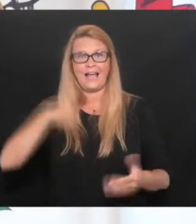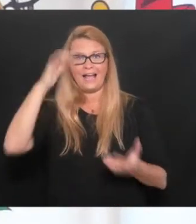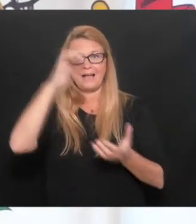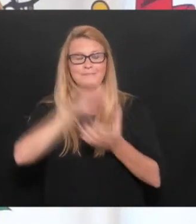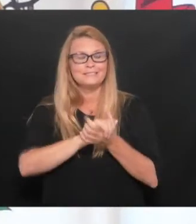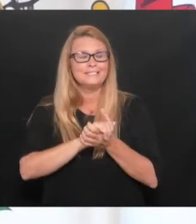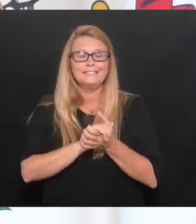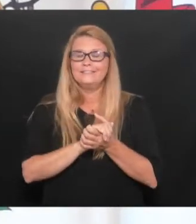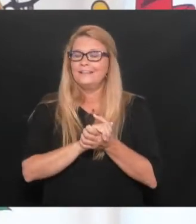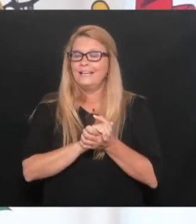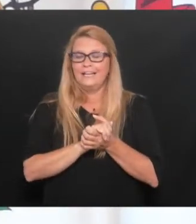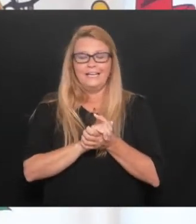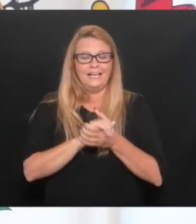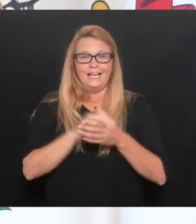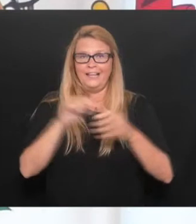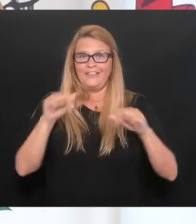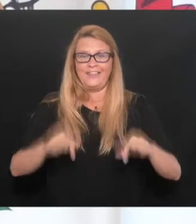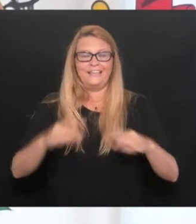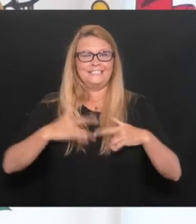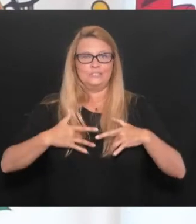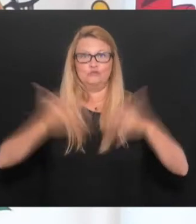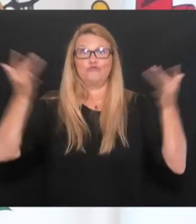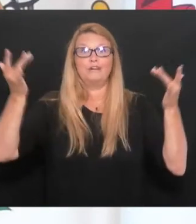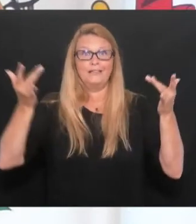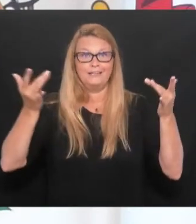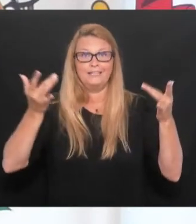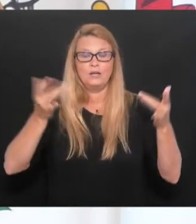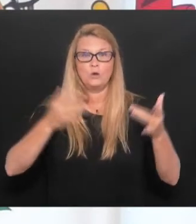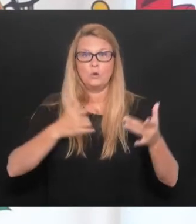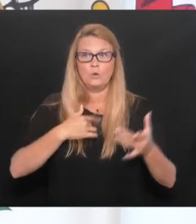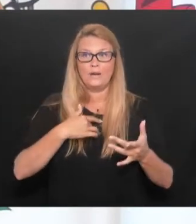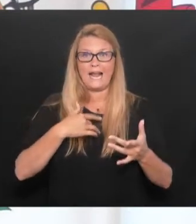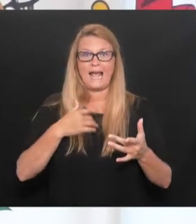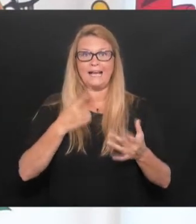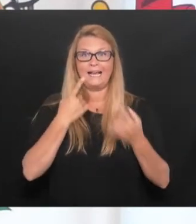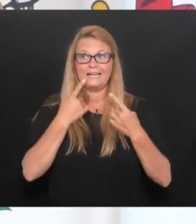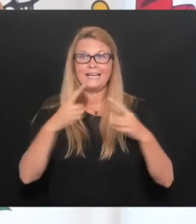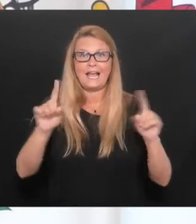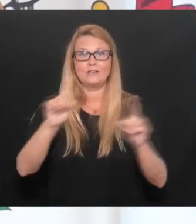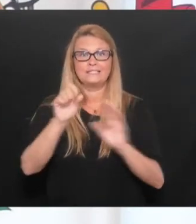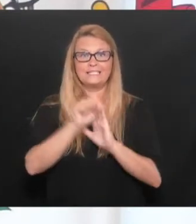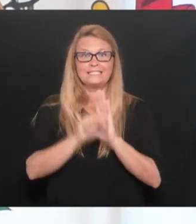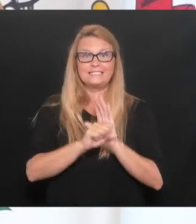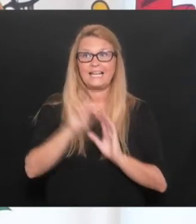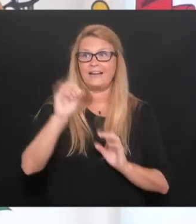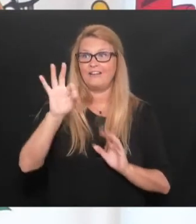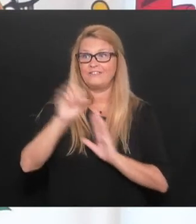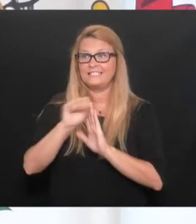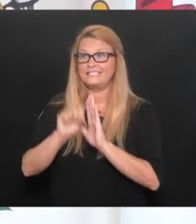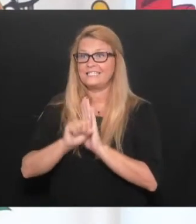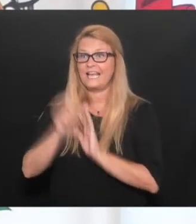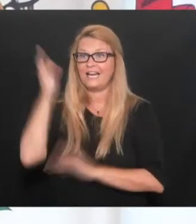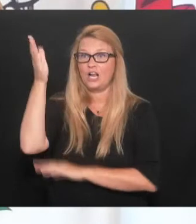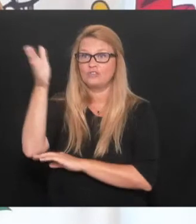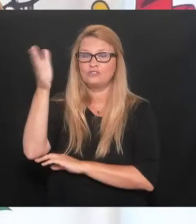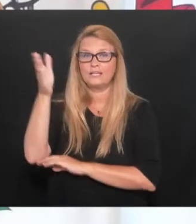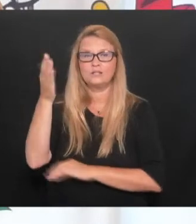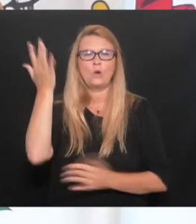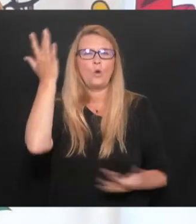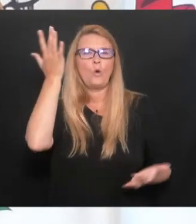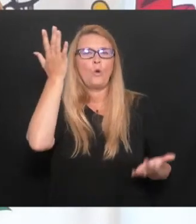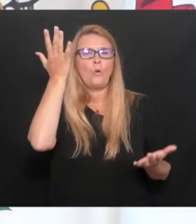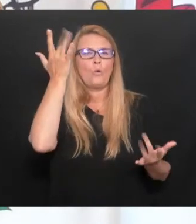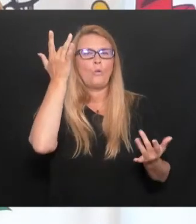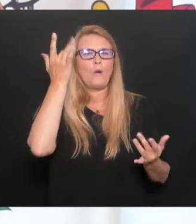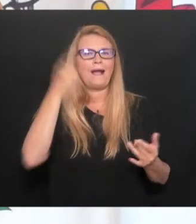me absolutely to death. I believed when I stood before you in the State of the State, why would I have said tier the severance tax on